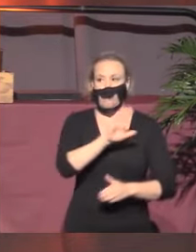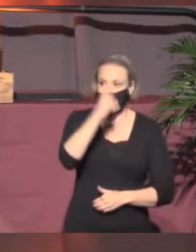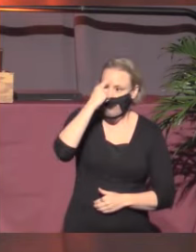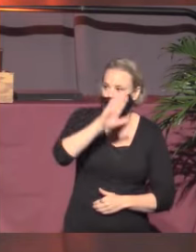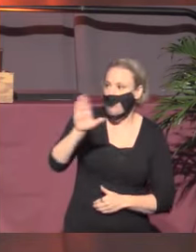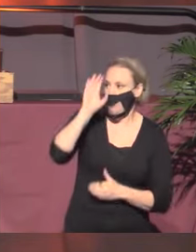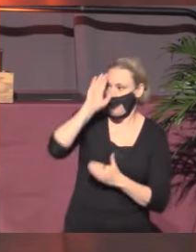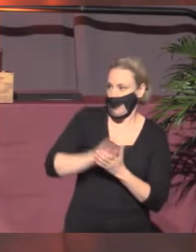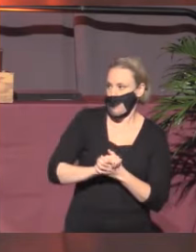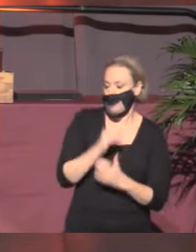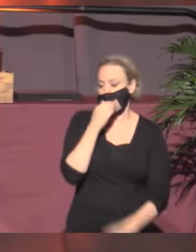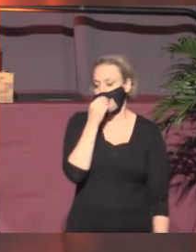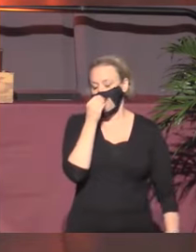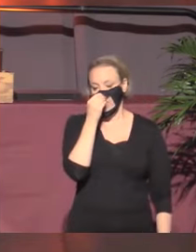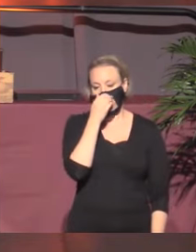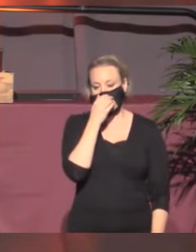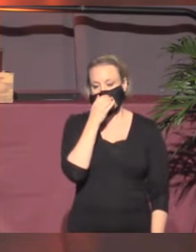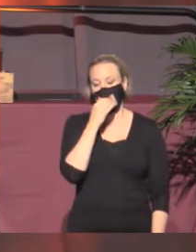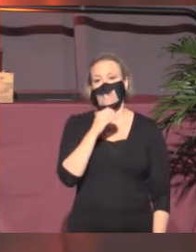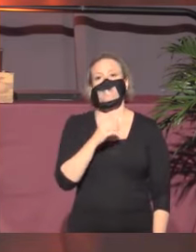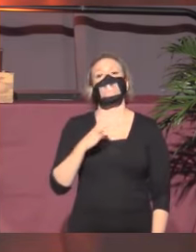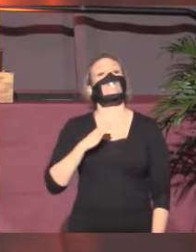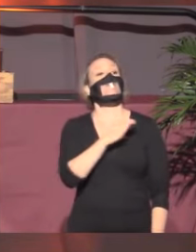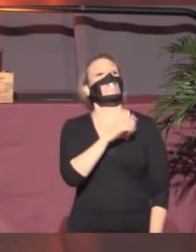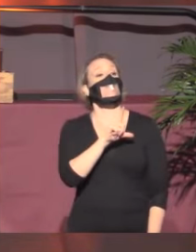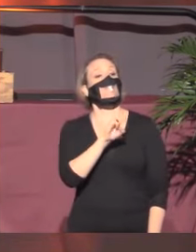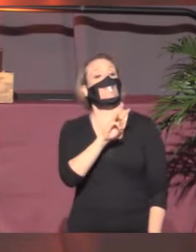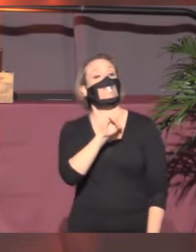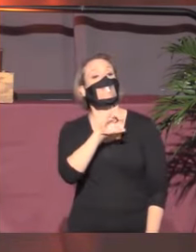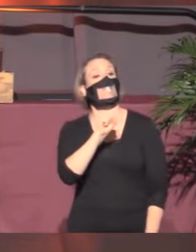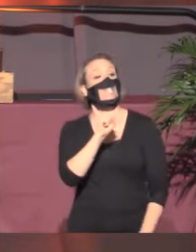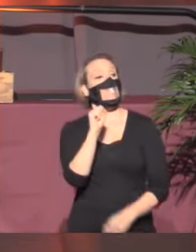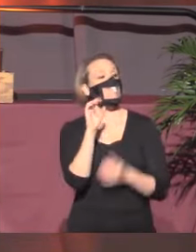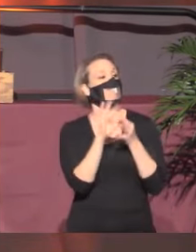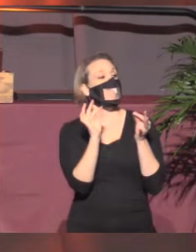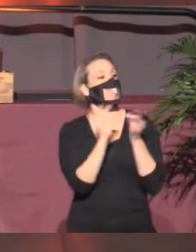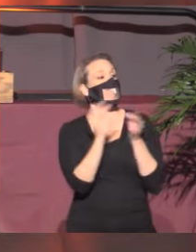As he made these remarks, and he remarked upon the rainbow,